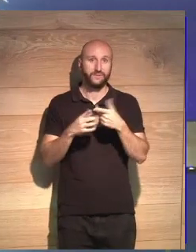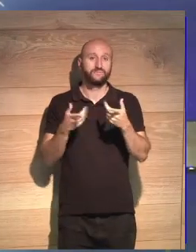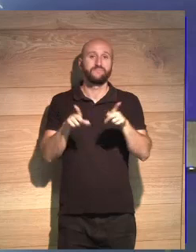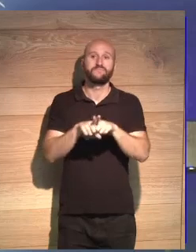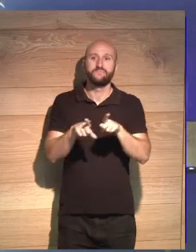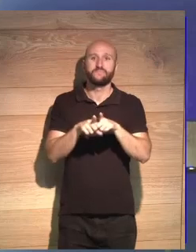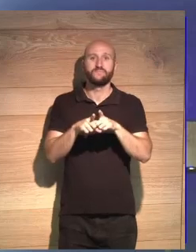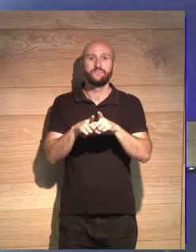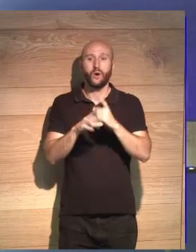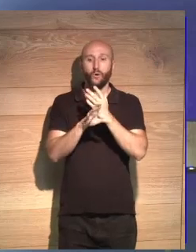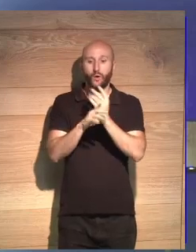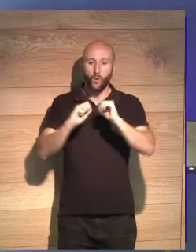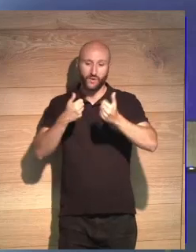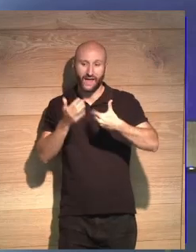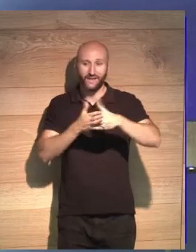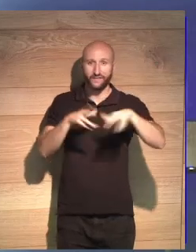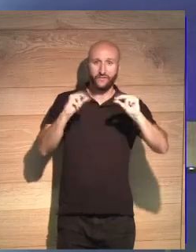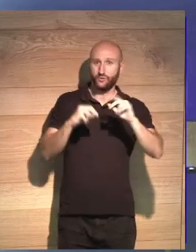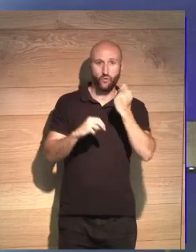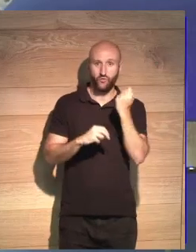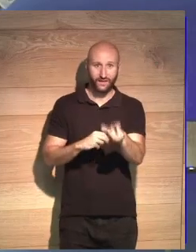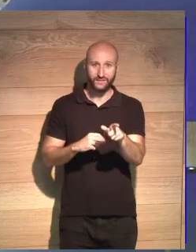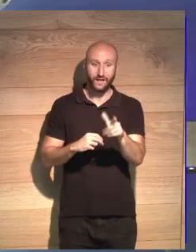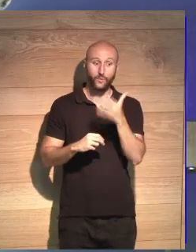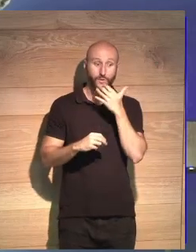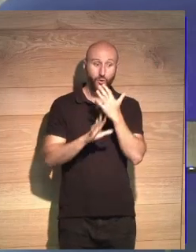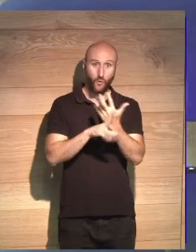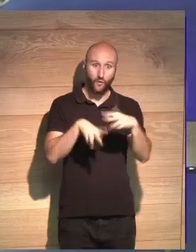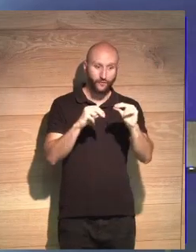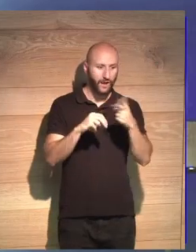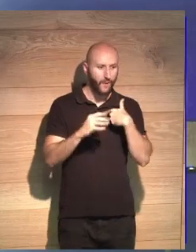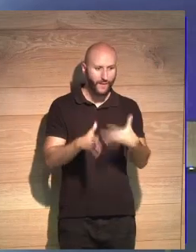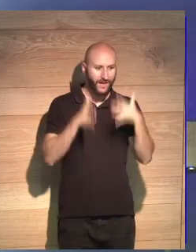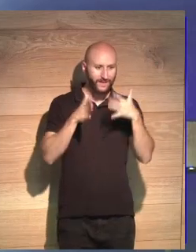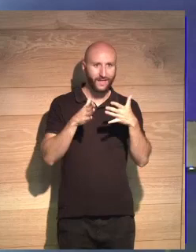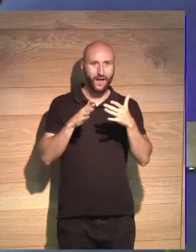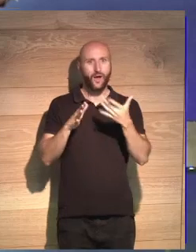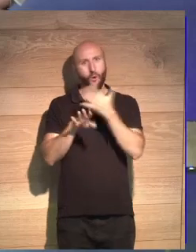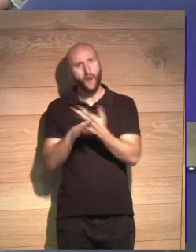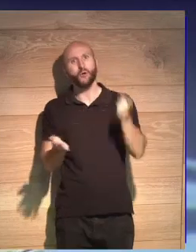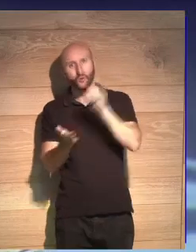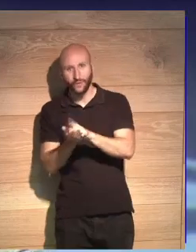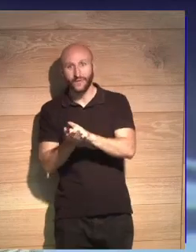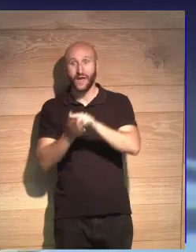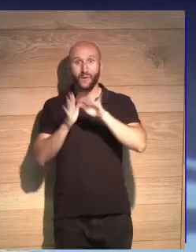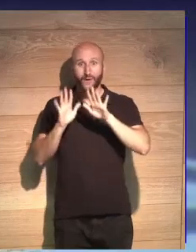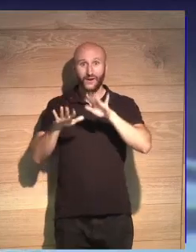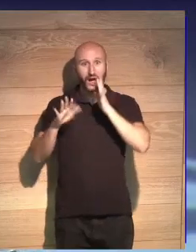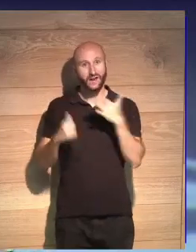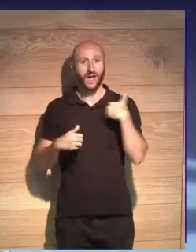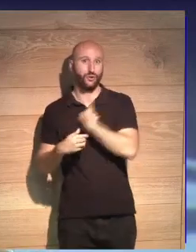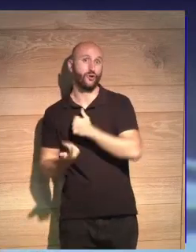need to accomplish any mission or to finish the game. And sometimes when I finish the game, I say to